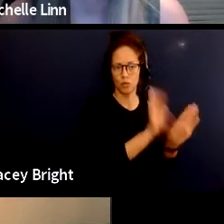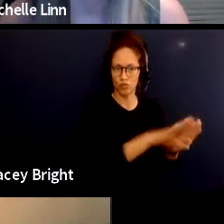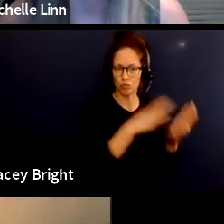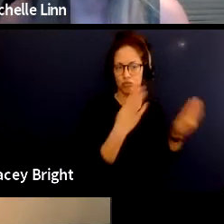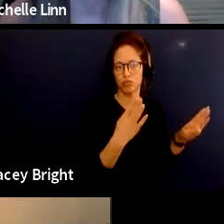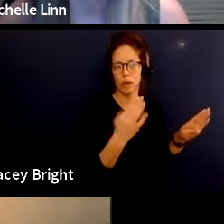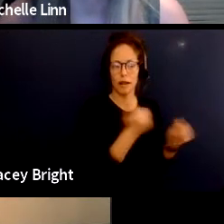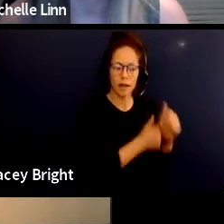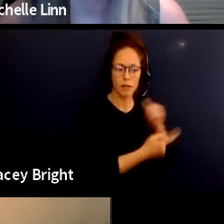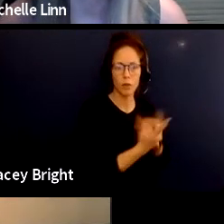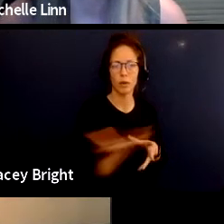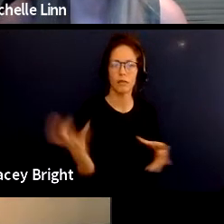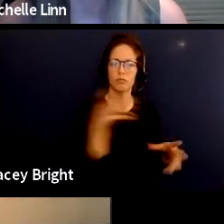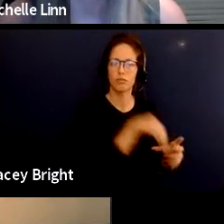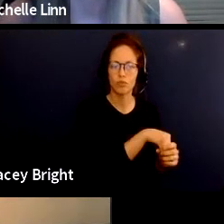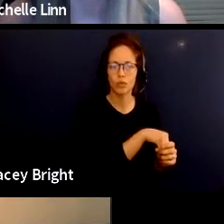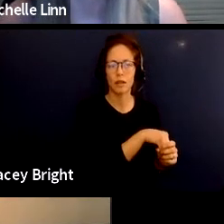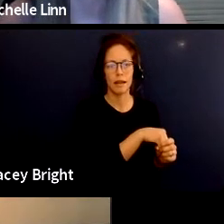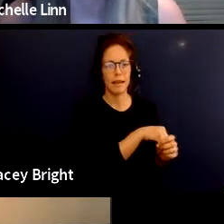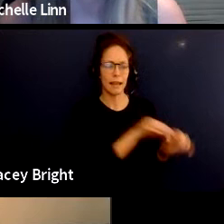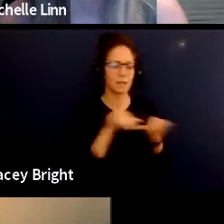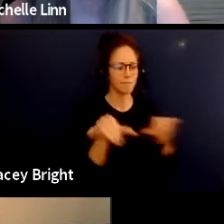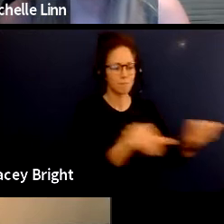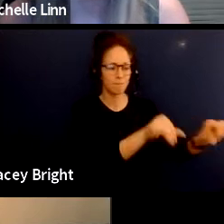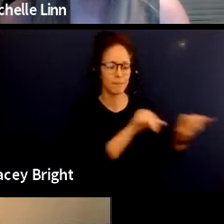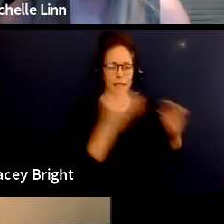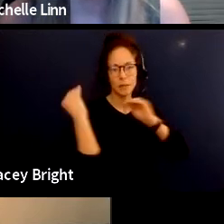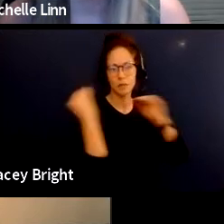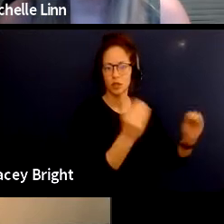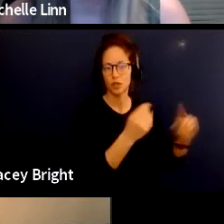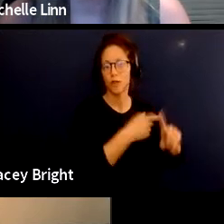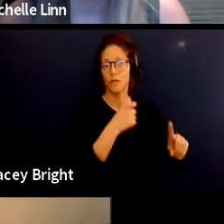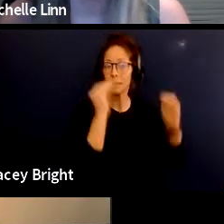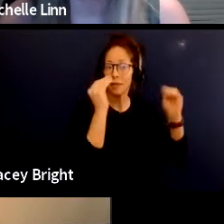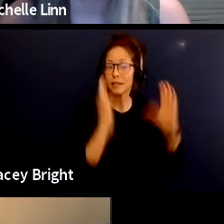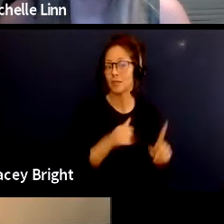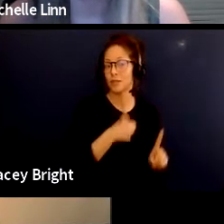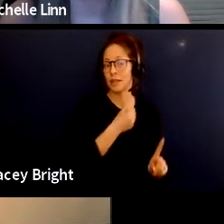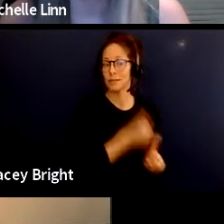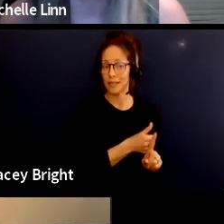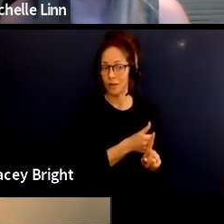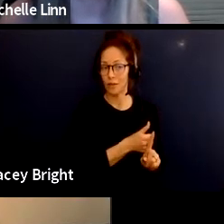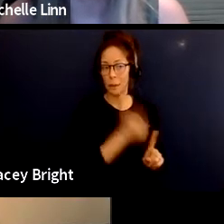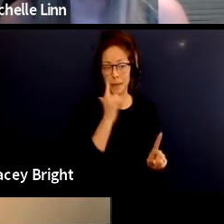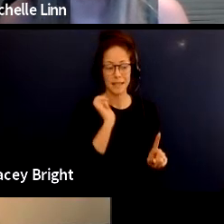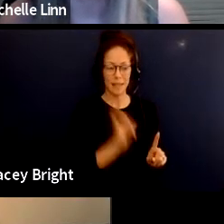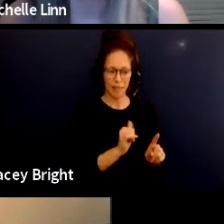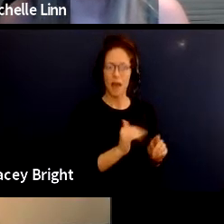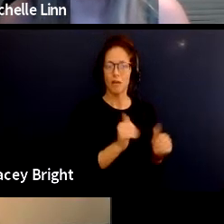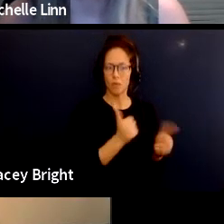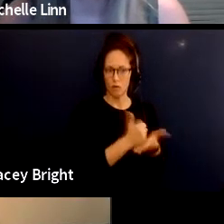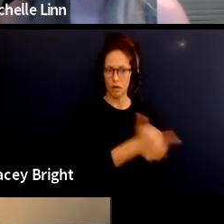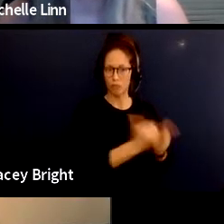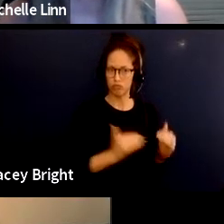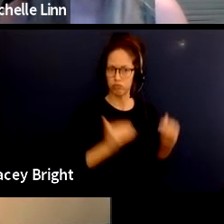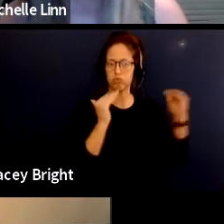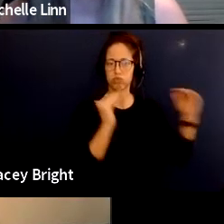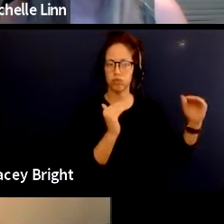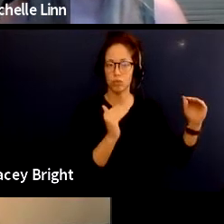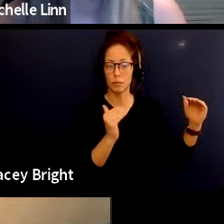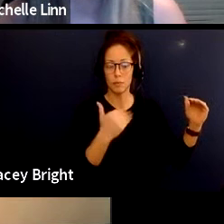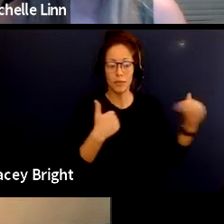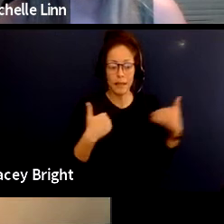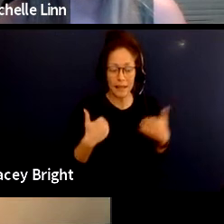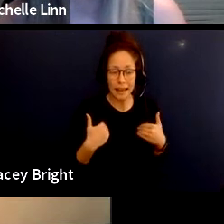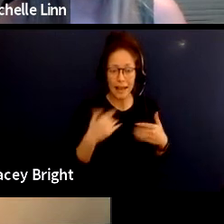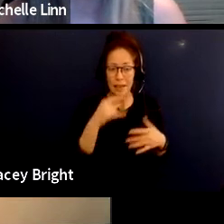attend and everybody can get the same instruction from their teachers, because that's what's going to help. Because I have kids who actually